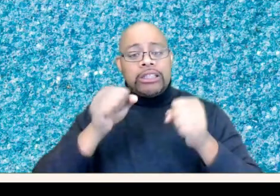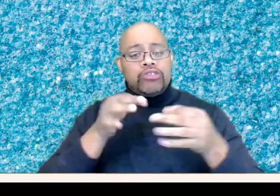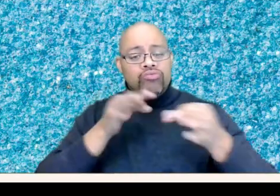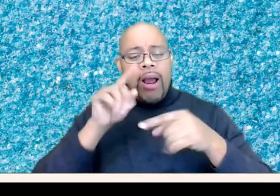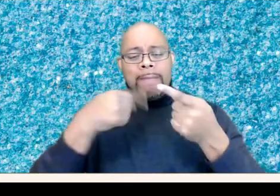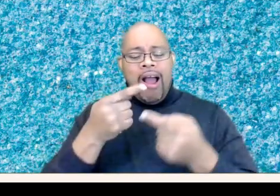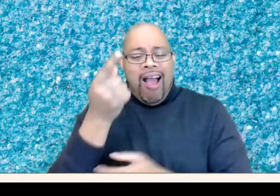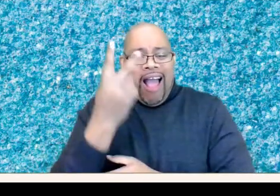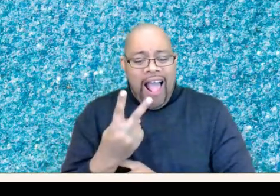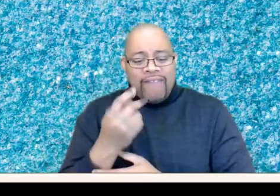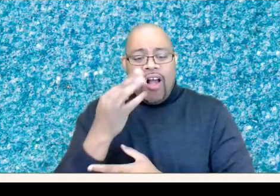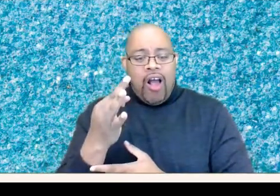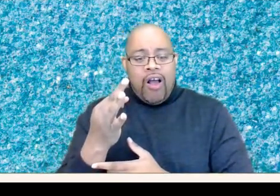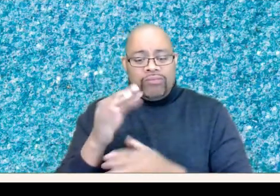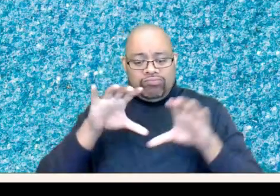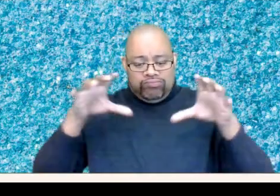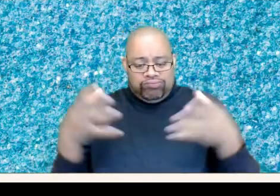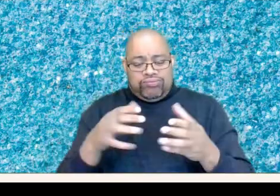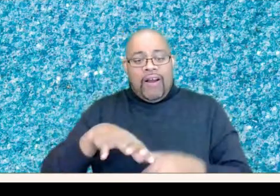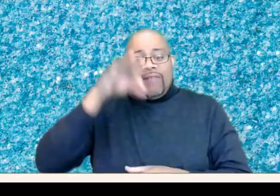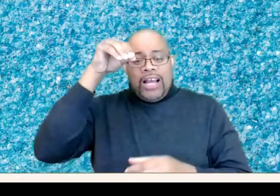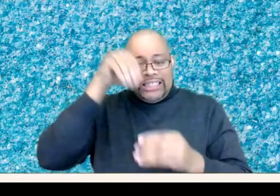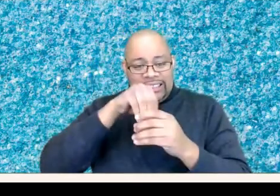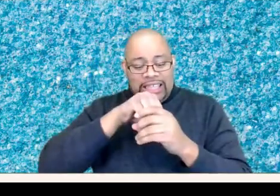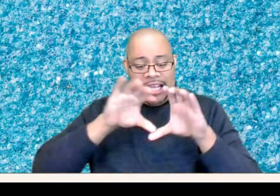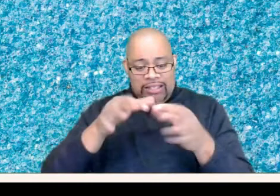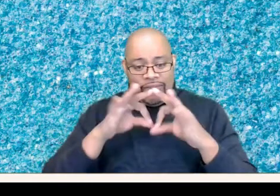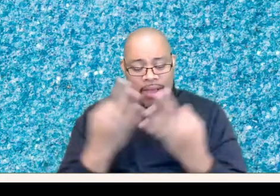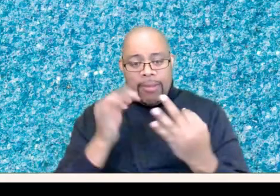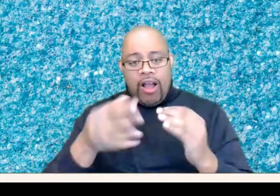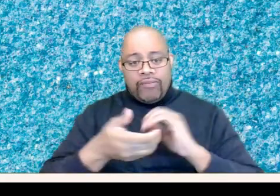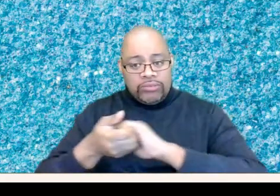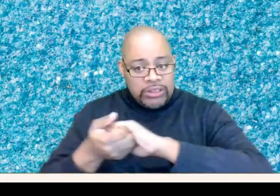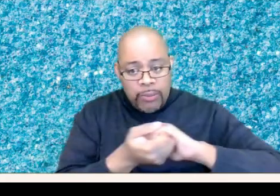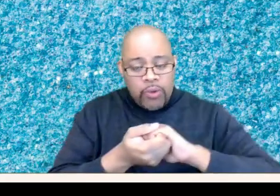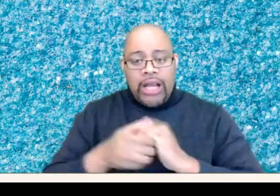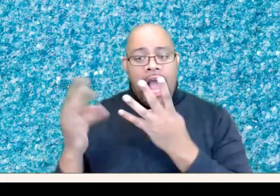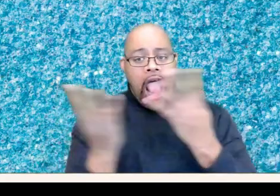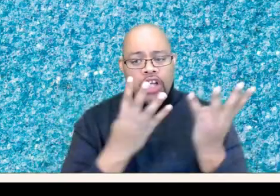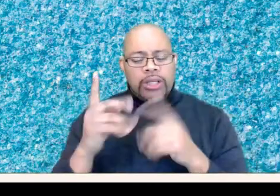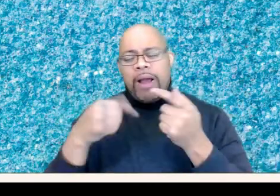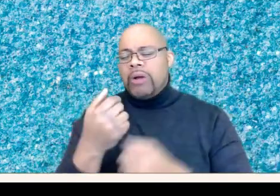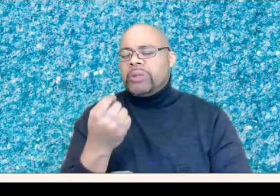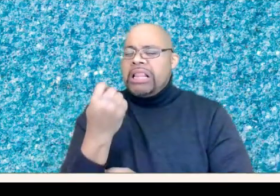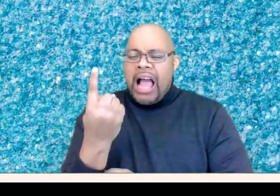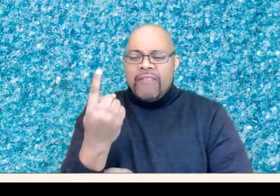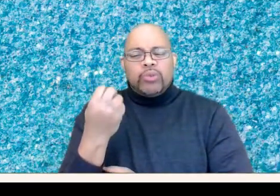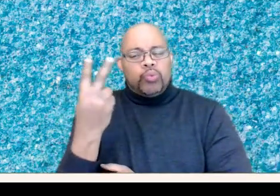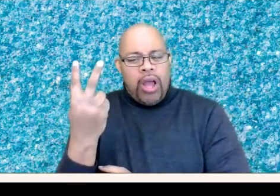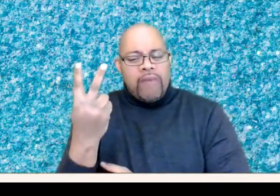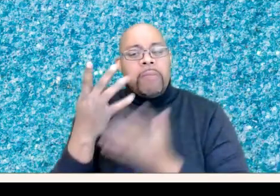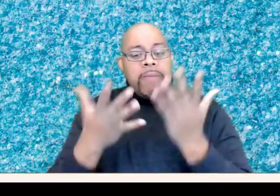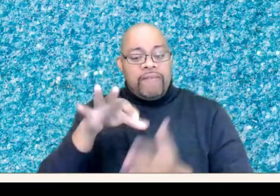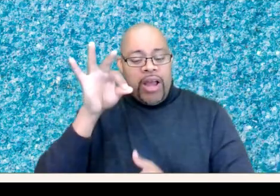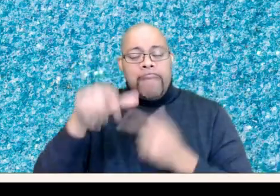about half of the genera found within this family of Symbiodinaceae. There's about 11 or 12 of them, and they found